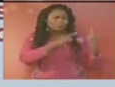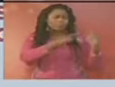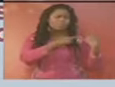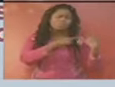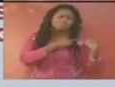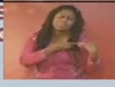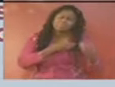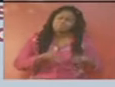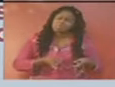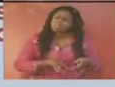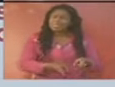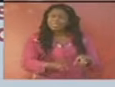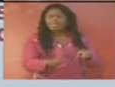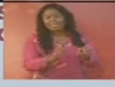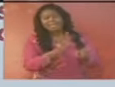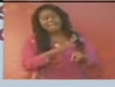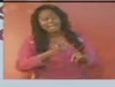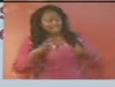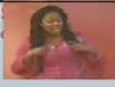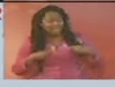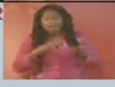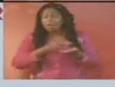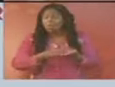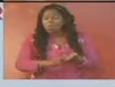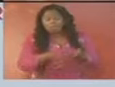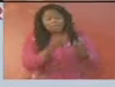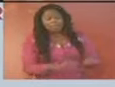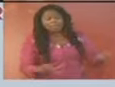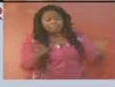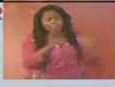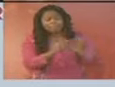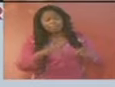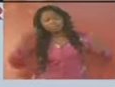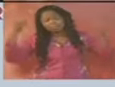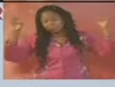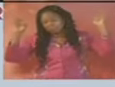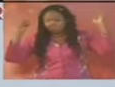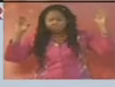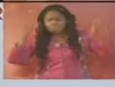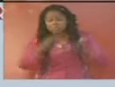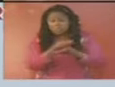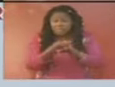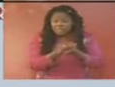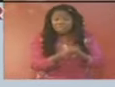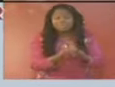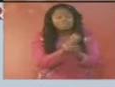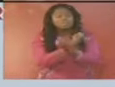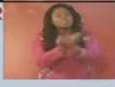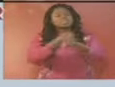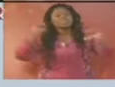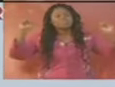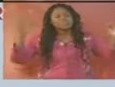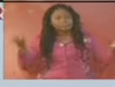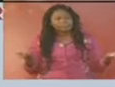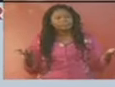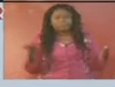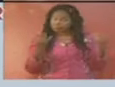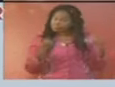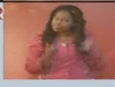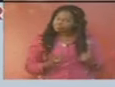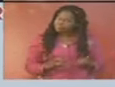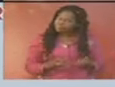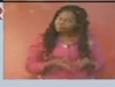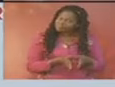holy and important festival safely. We are asking the same thing now of the Christian community,